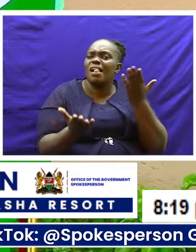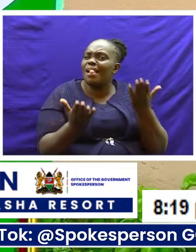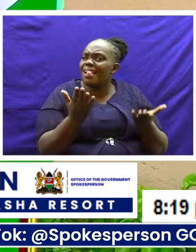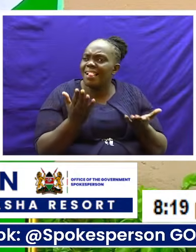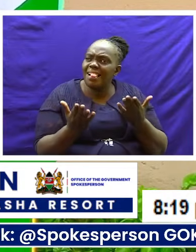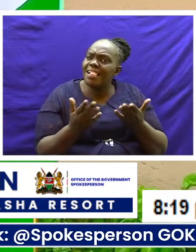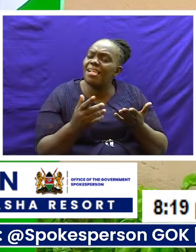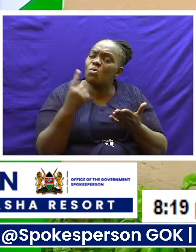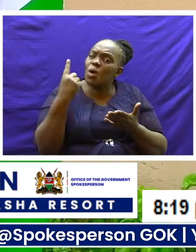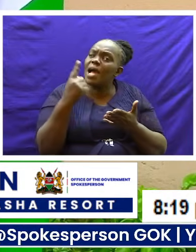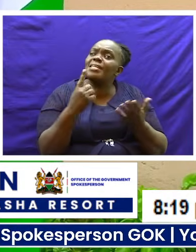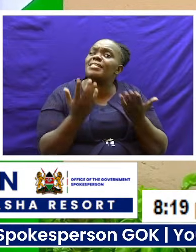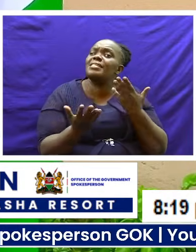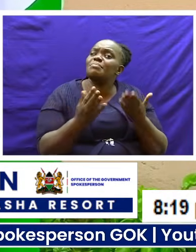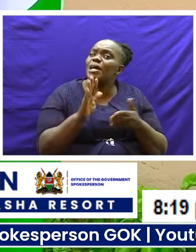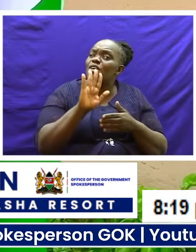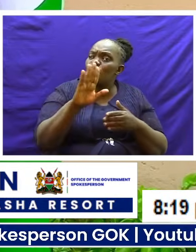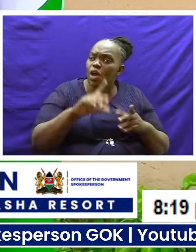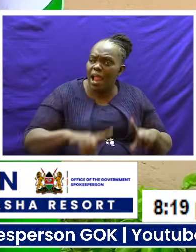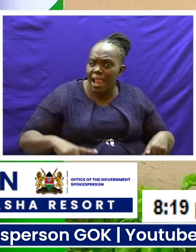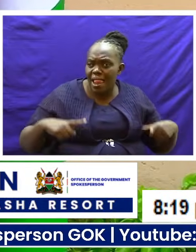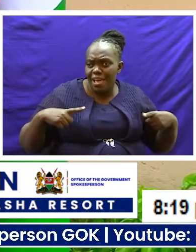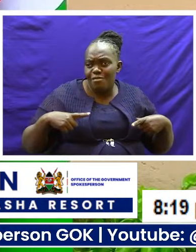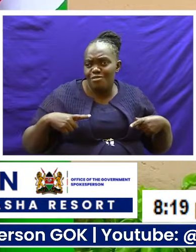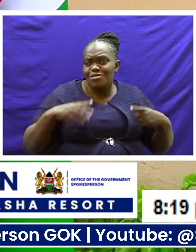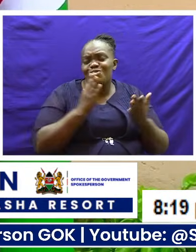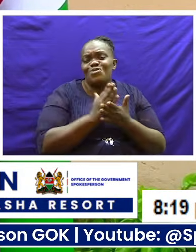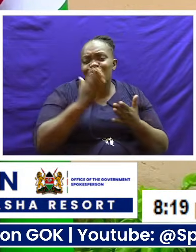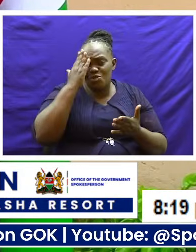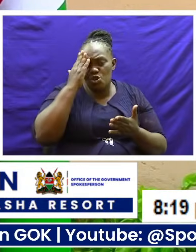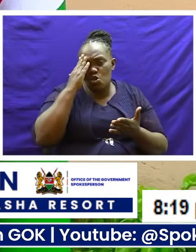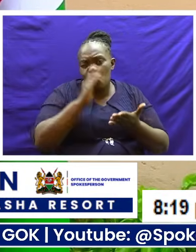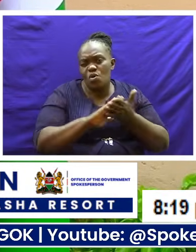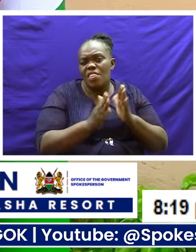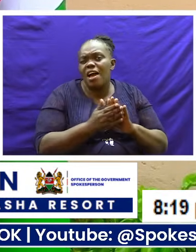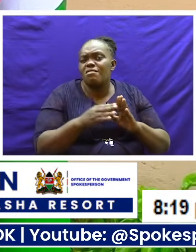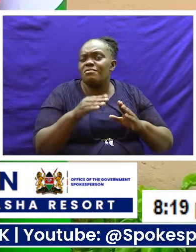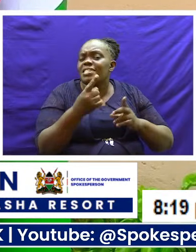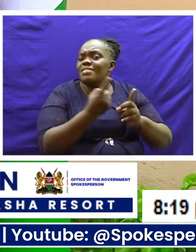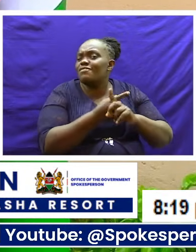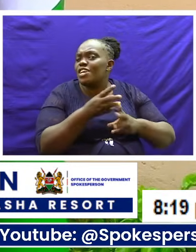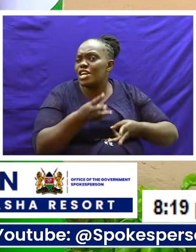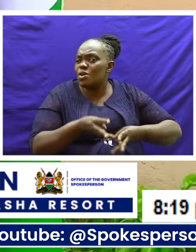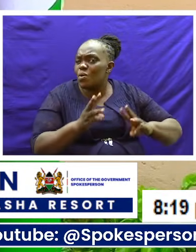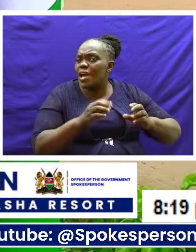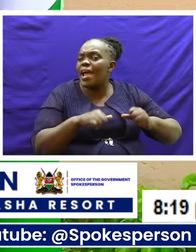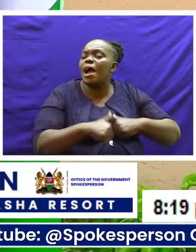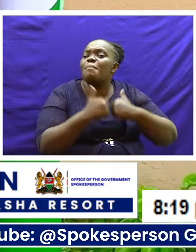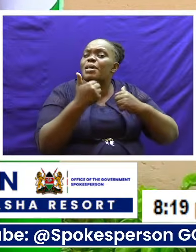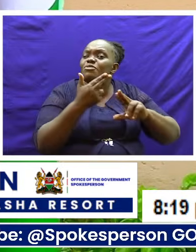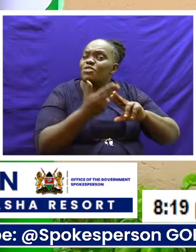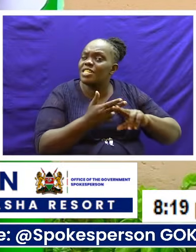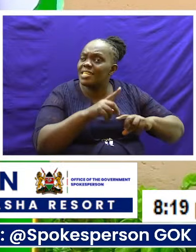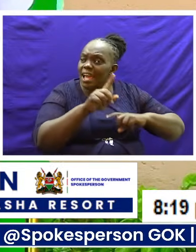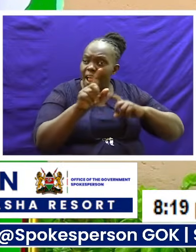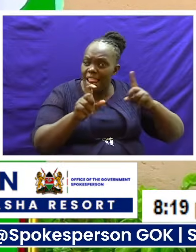one to determine your life. You know, with all the dynamics that can happen when you're sitting for an exam. So the grade is